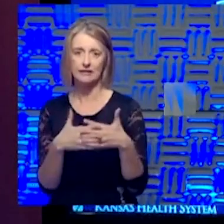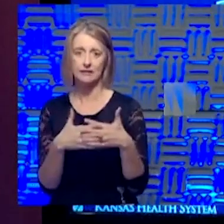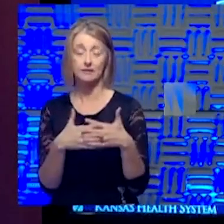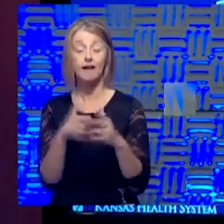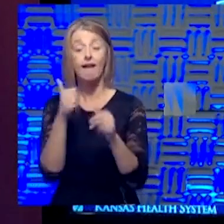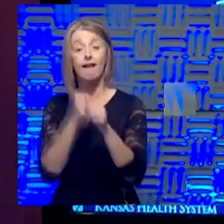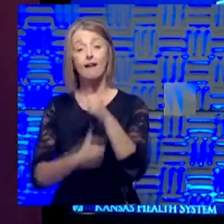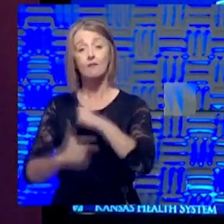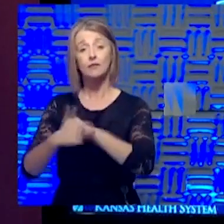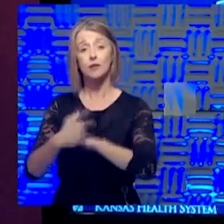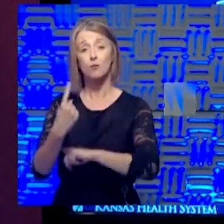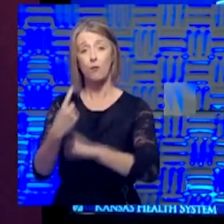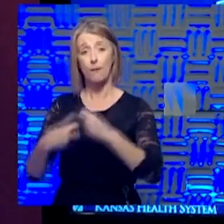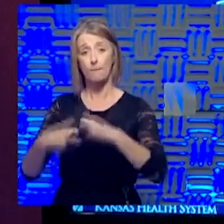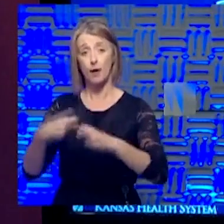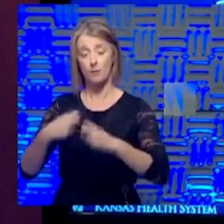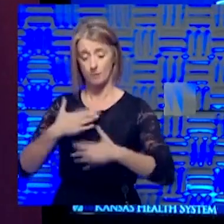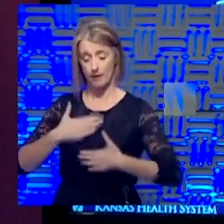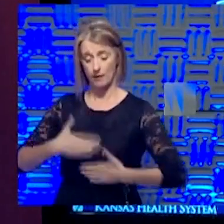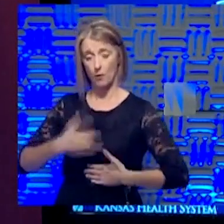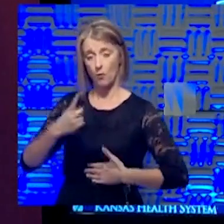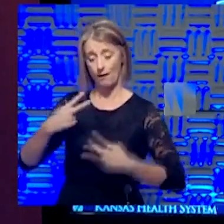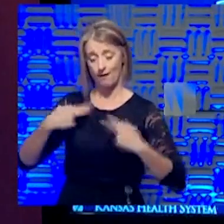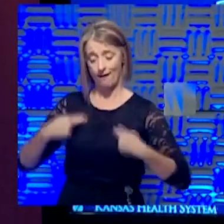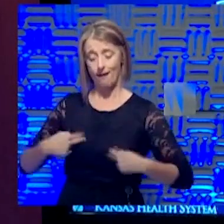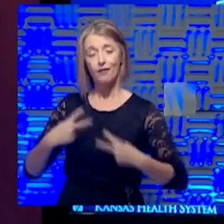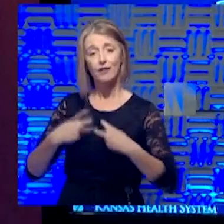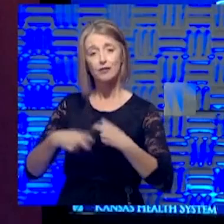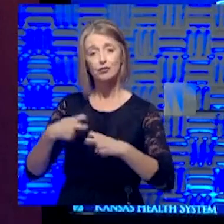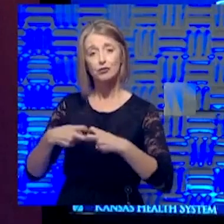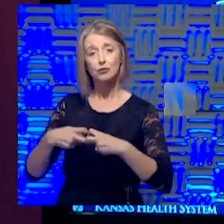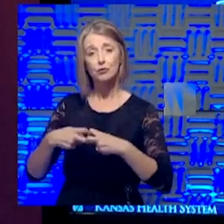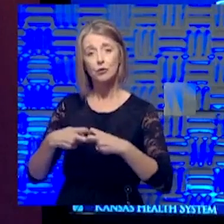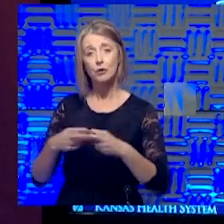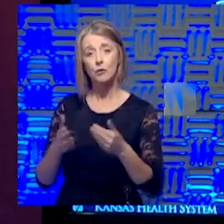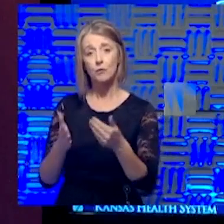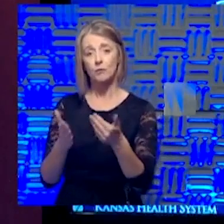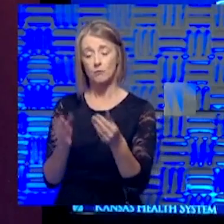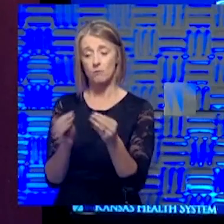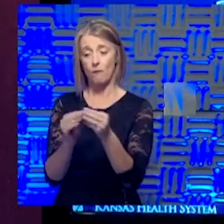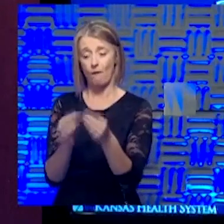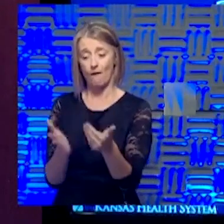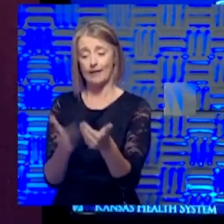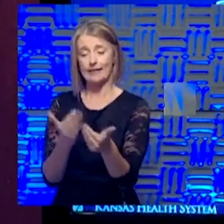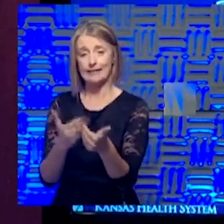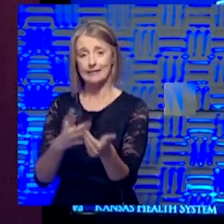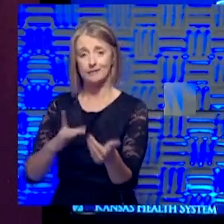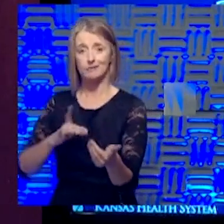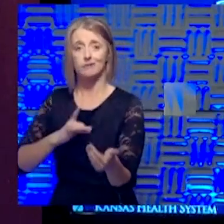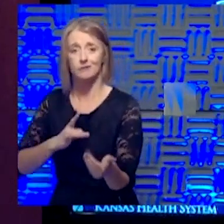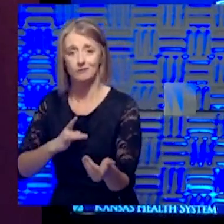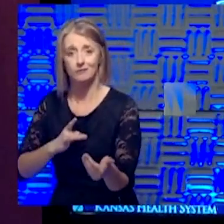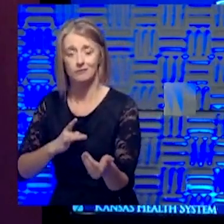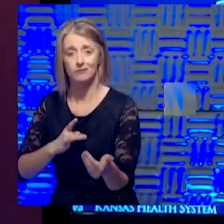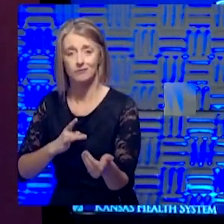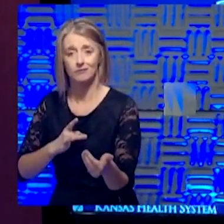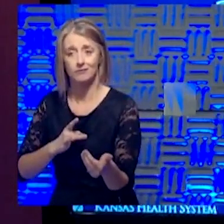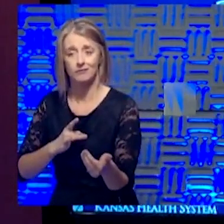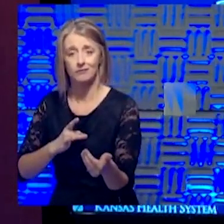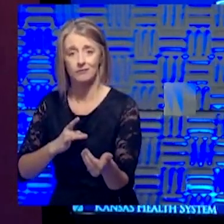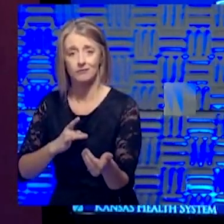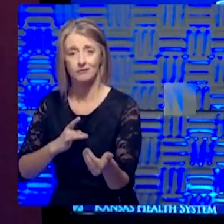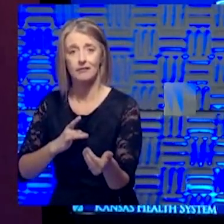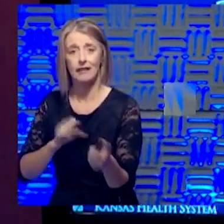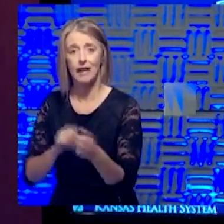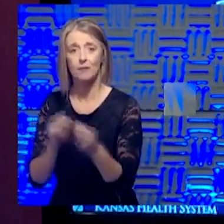every time you have one problem with your body or one health issue, it's easier for another health problem to A, strike, and B, cause more toil